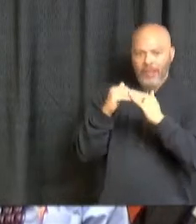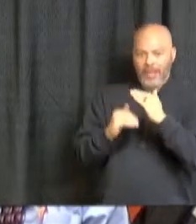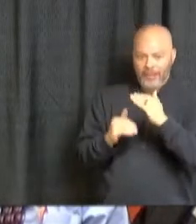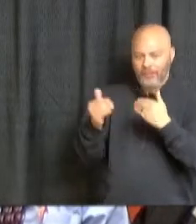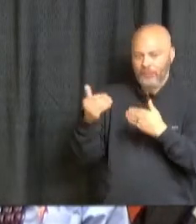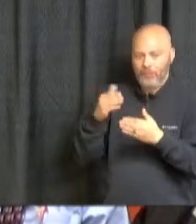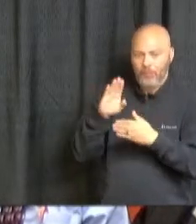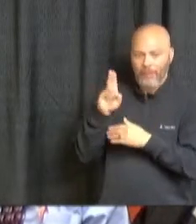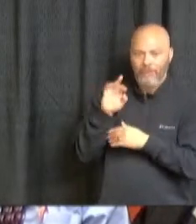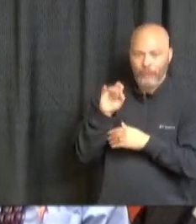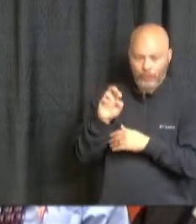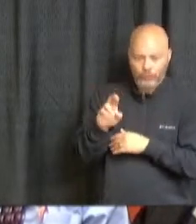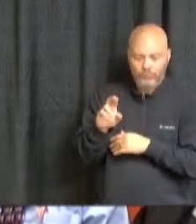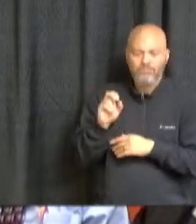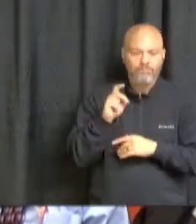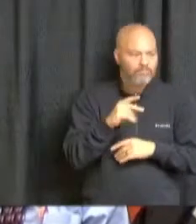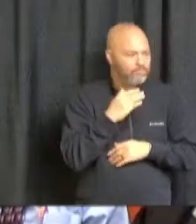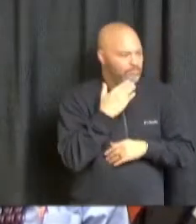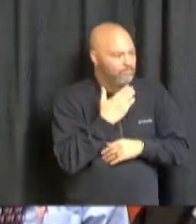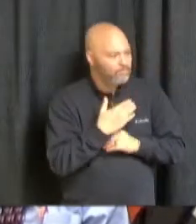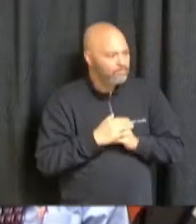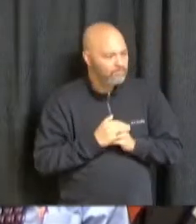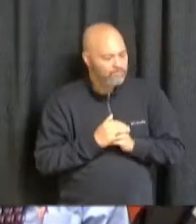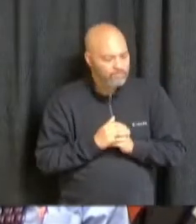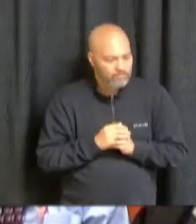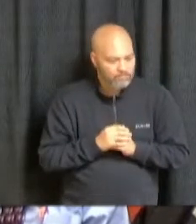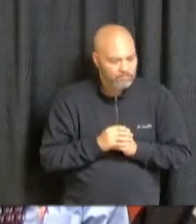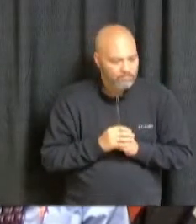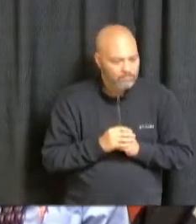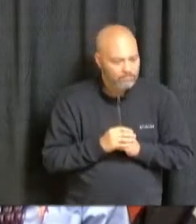zone. Thank you. Thank you.